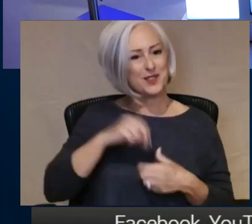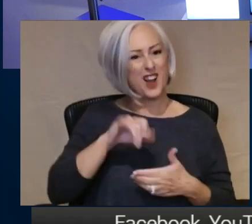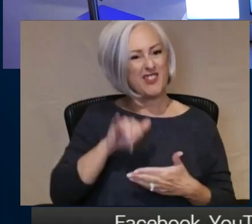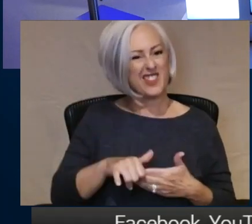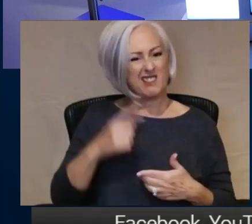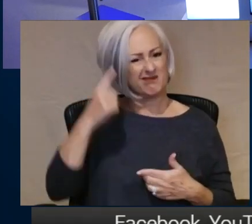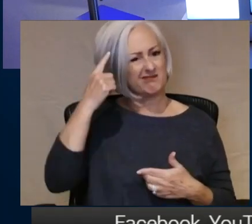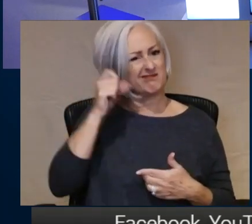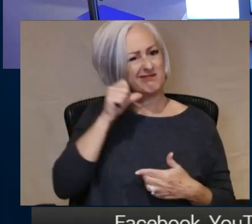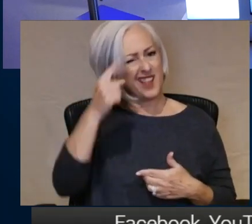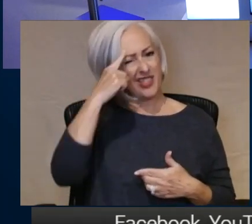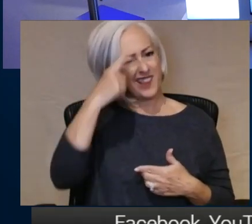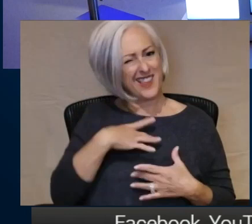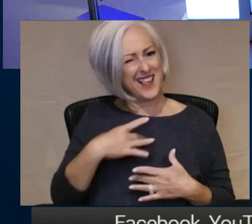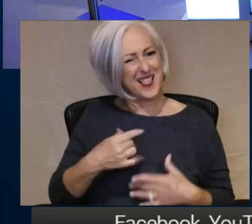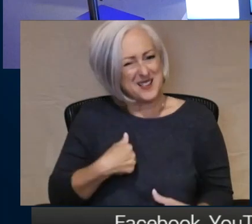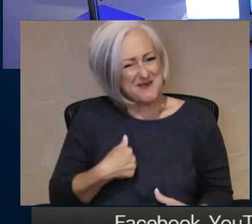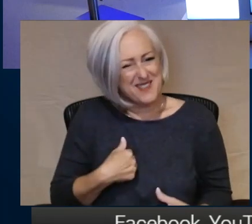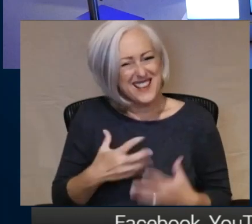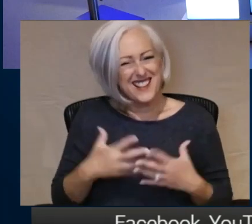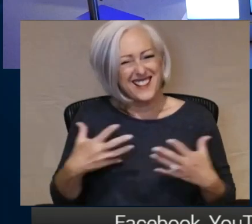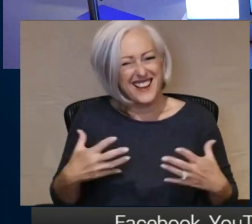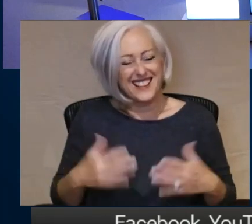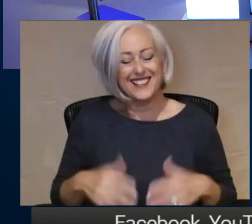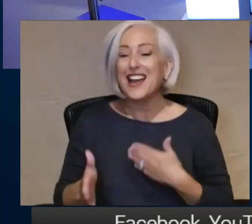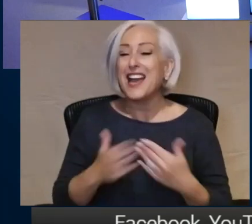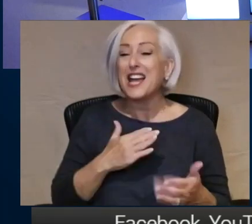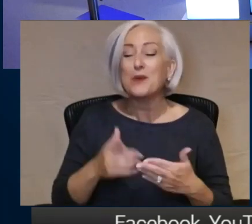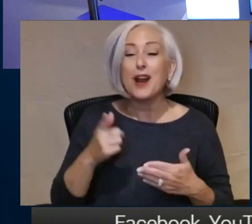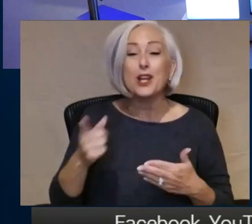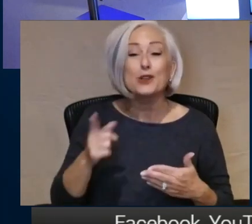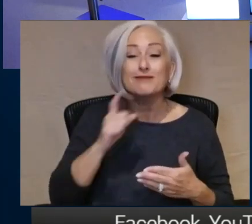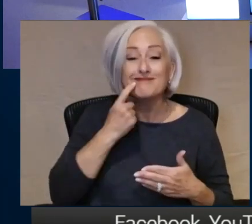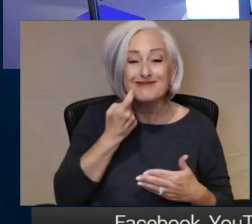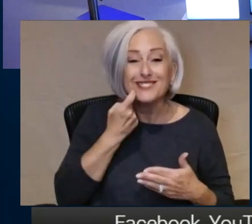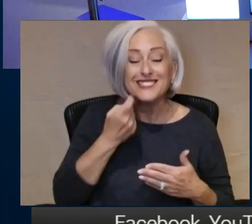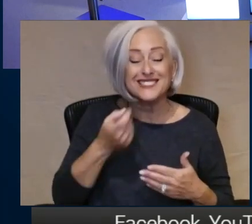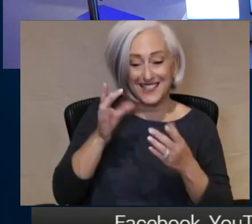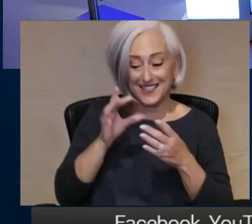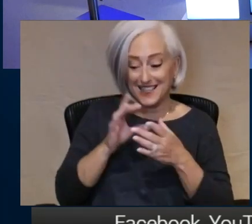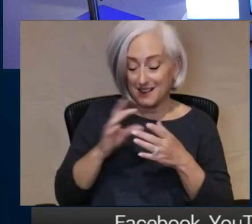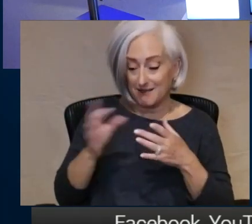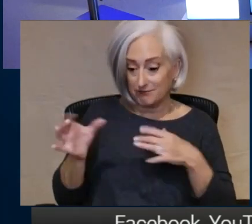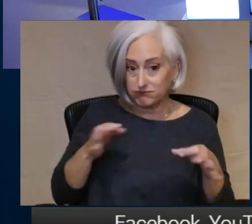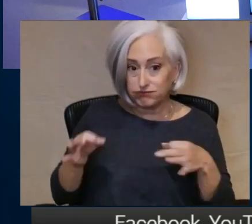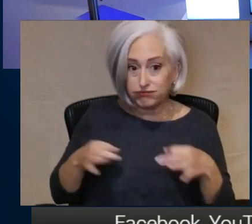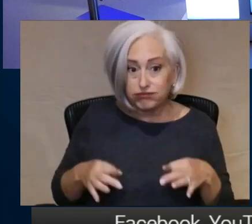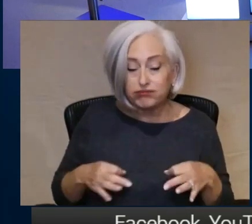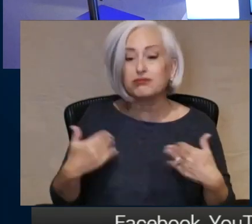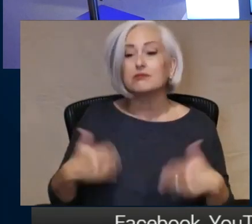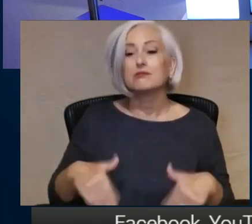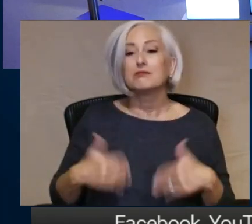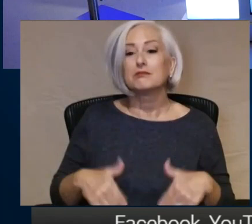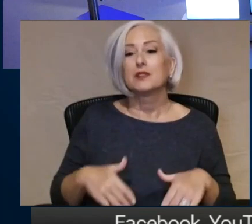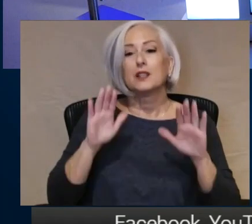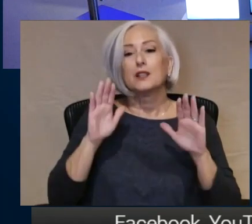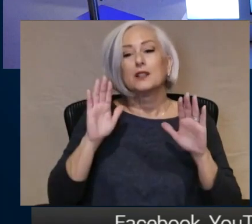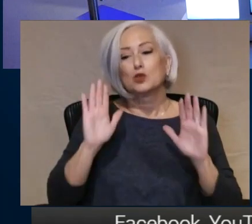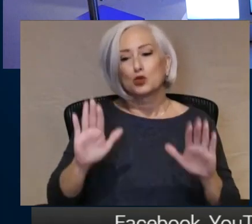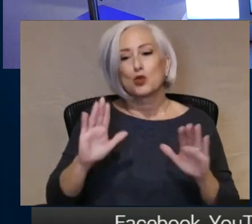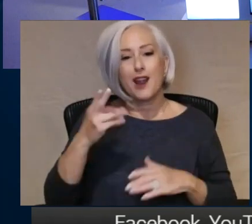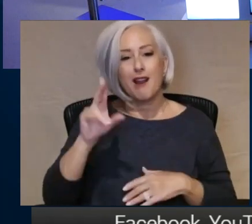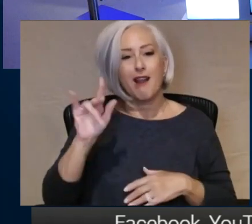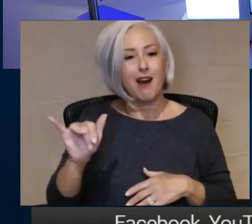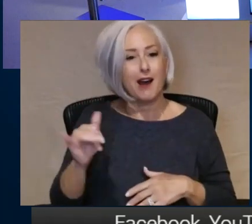Something like what you've just described is remarkable in sewing. What a great hobby, and then not being able to do that. So you had the